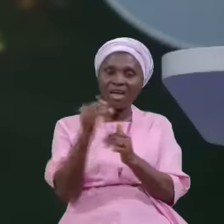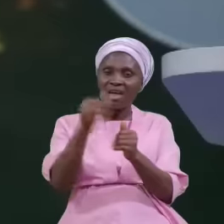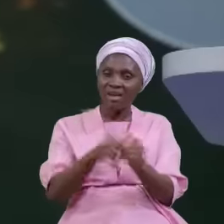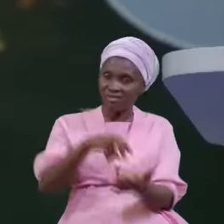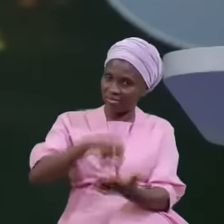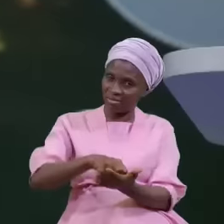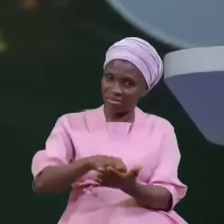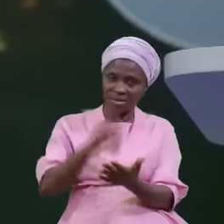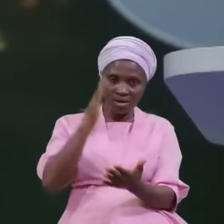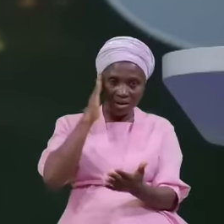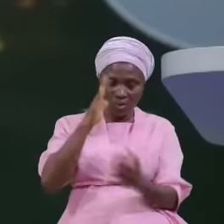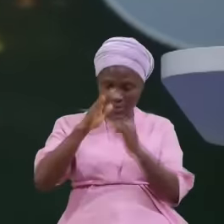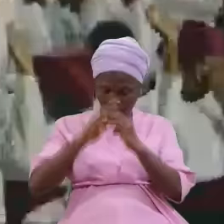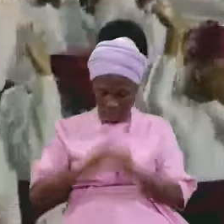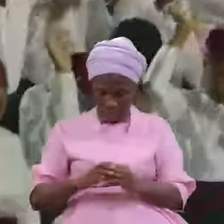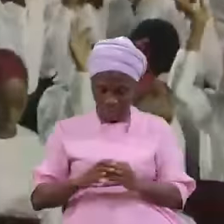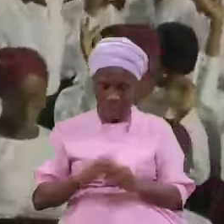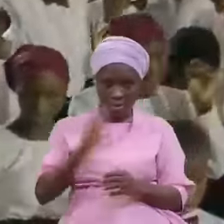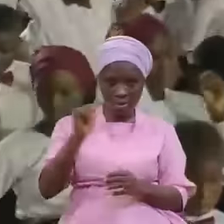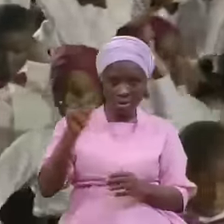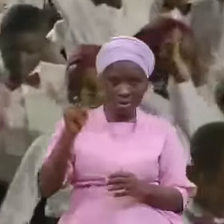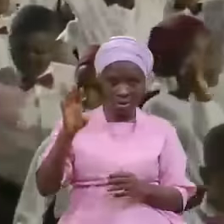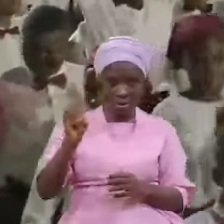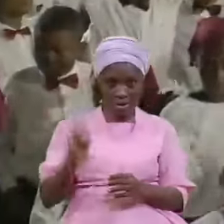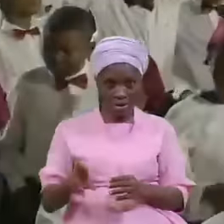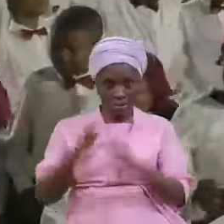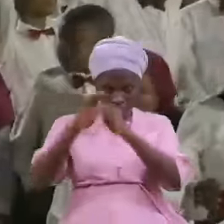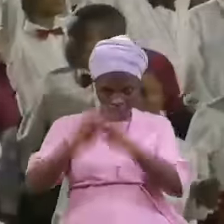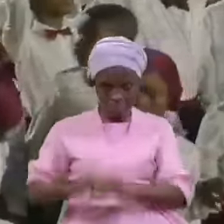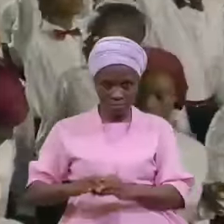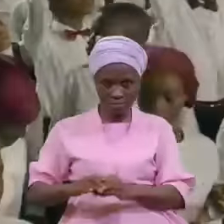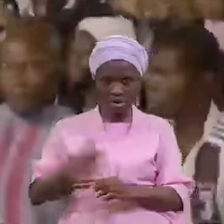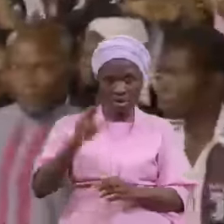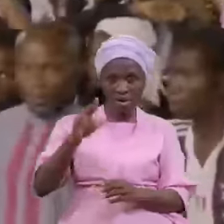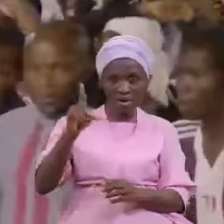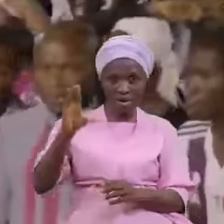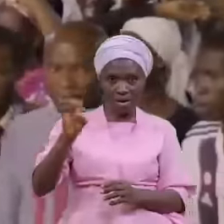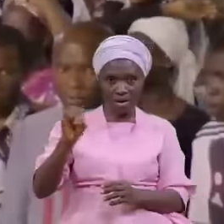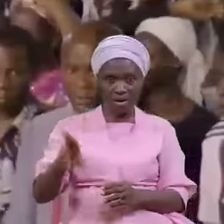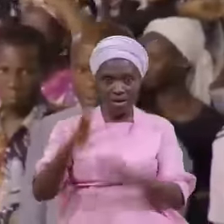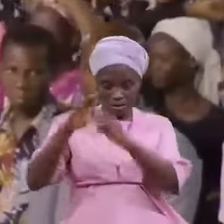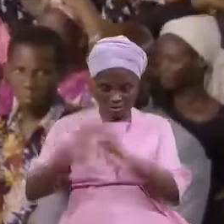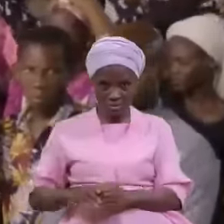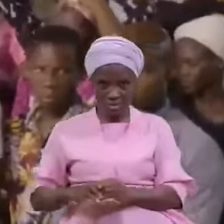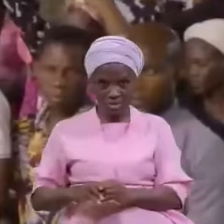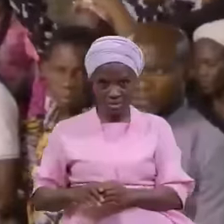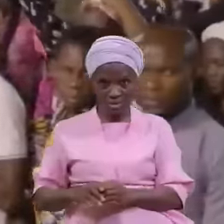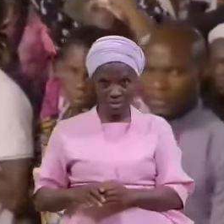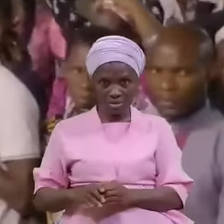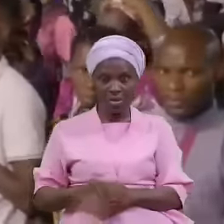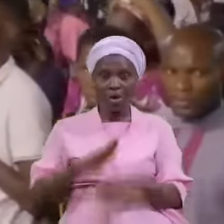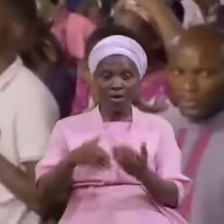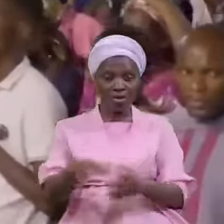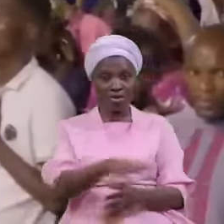bow. Cancer will bow. Ulcer will bow. And all those,